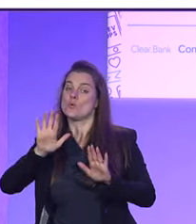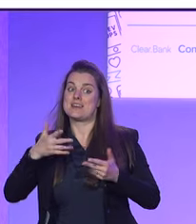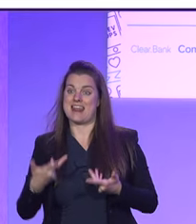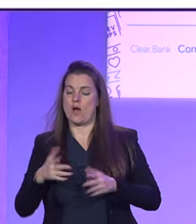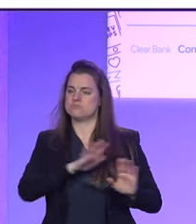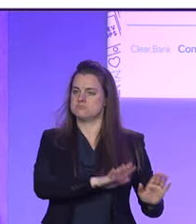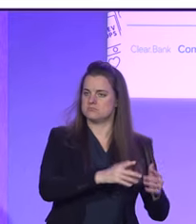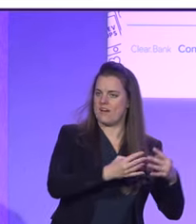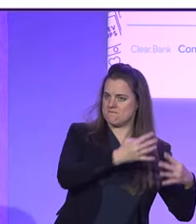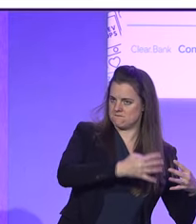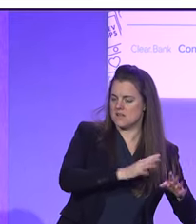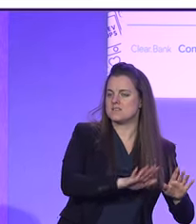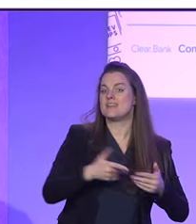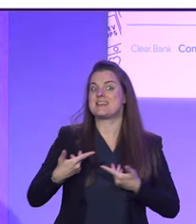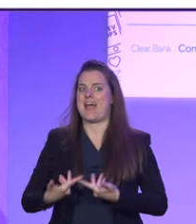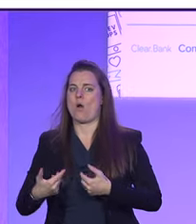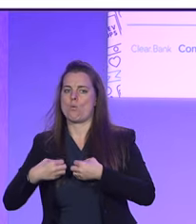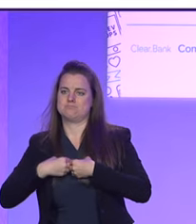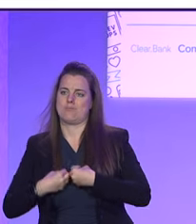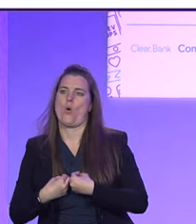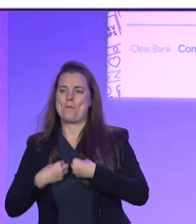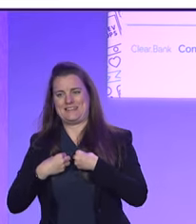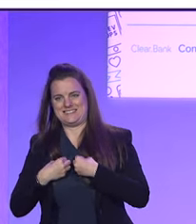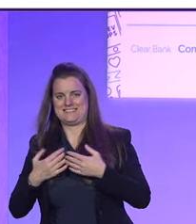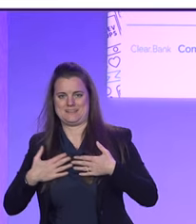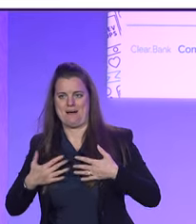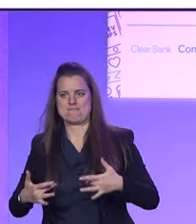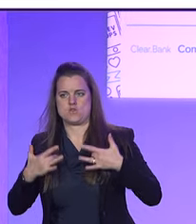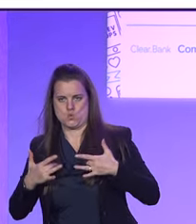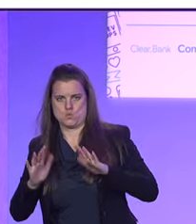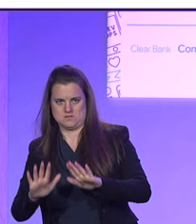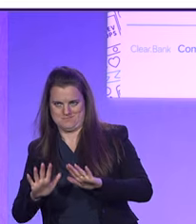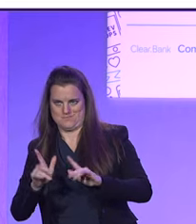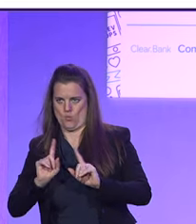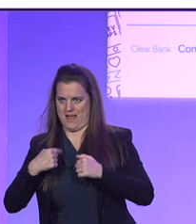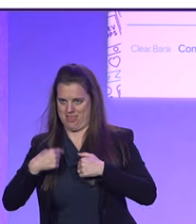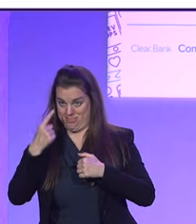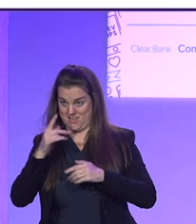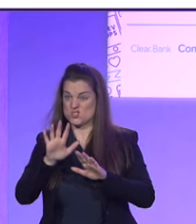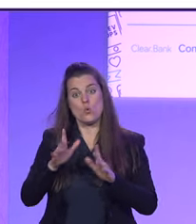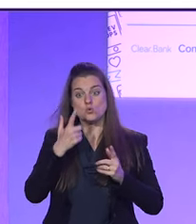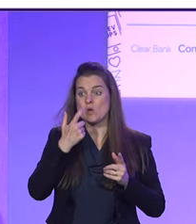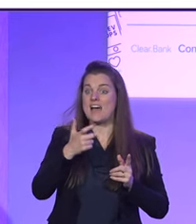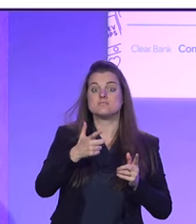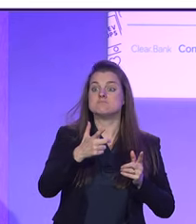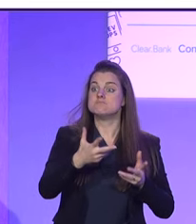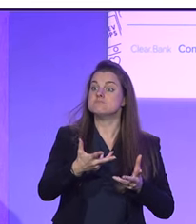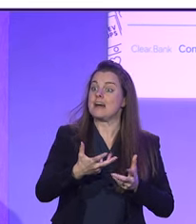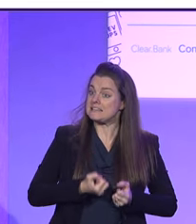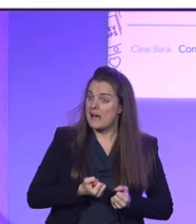not necessarily best practices, but I'm giving you what I think. So take it or with a pinch of